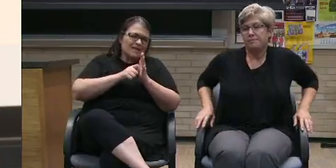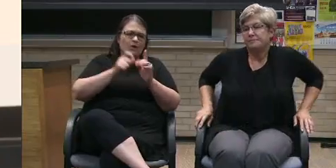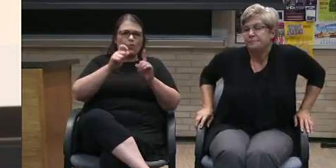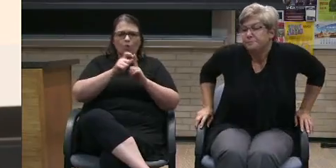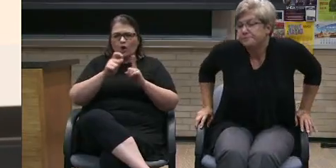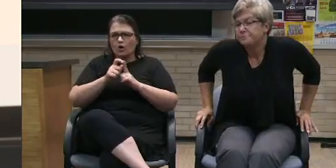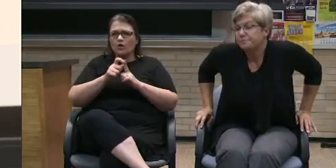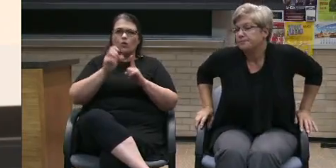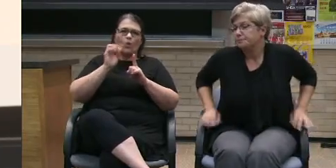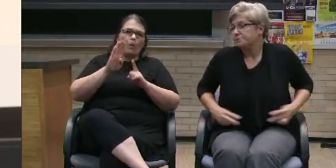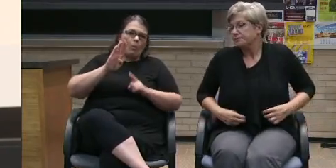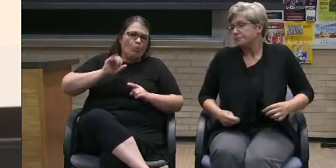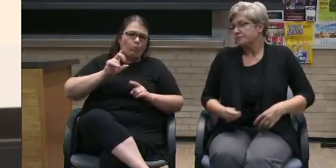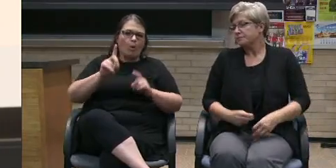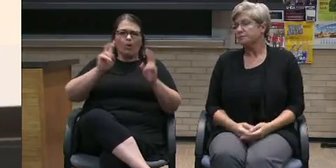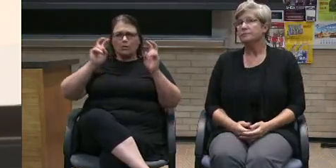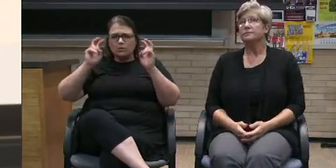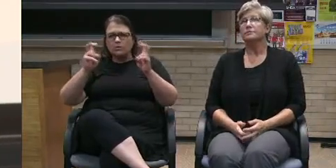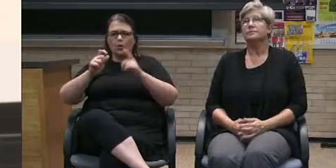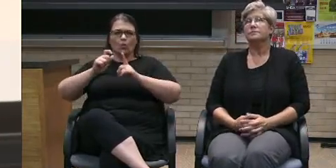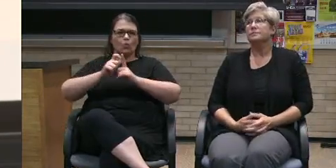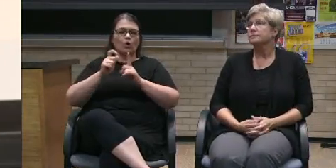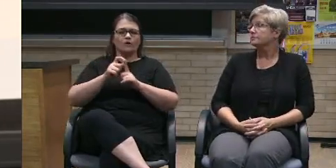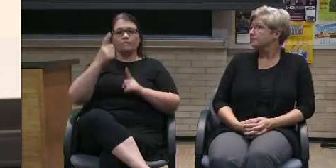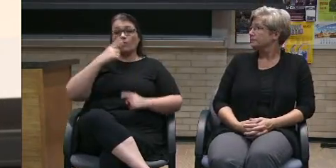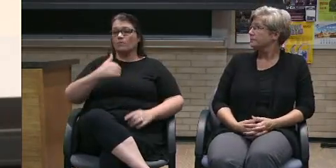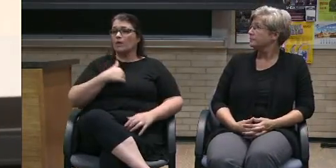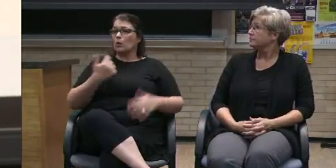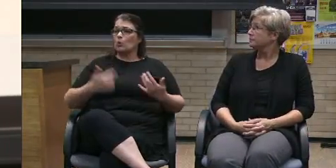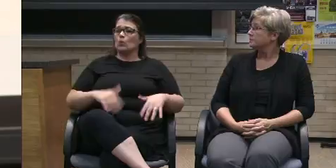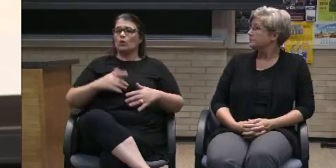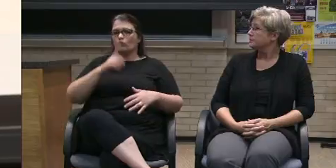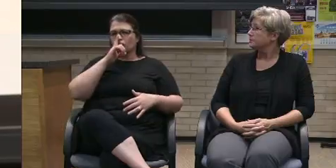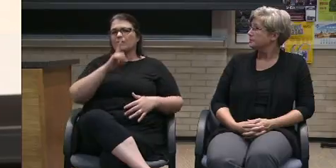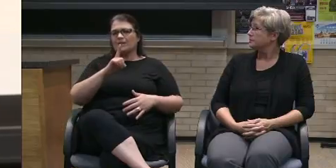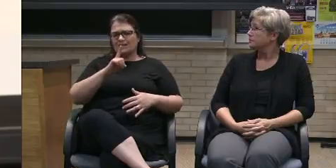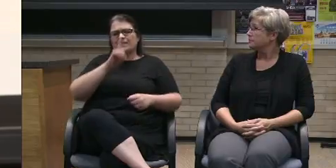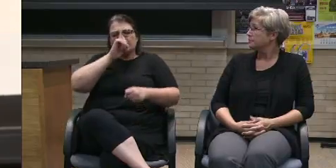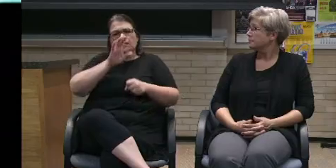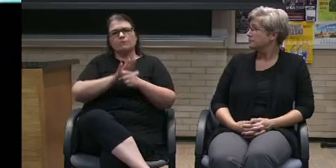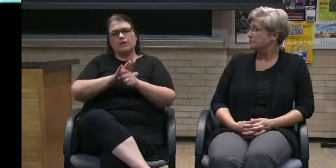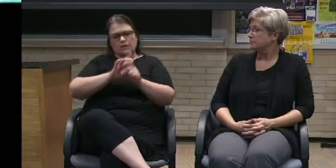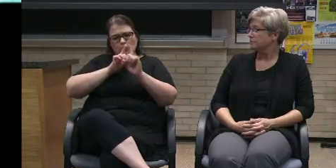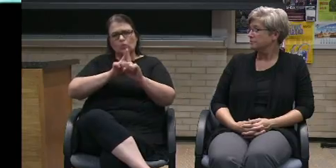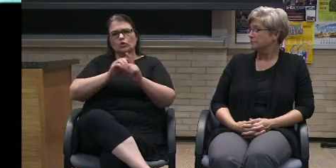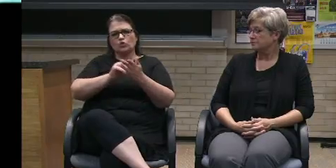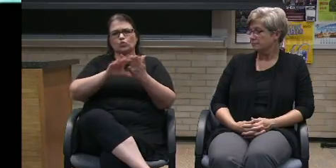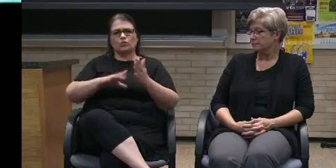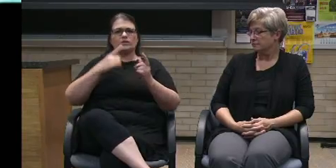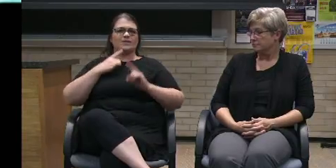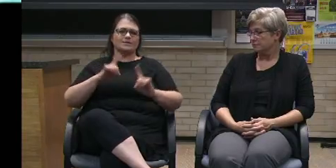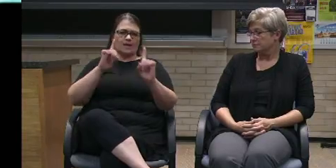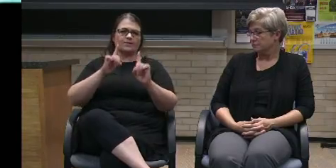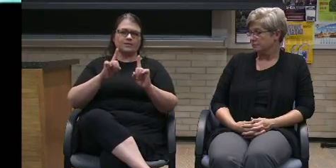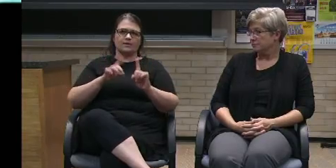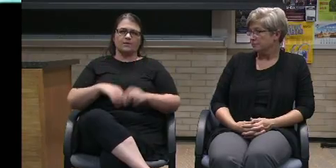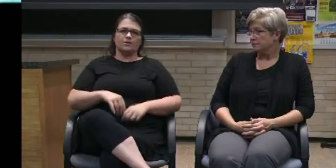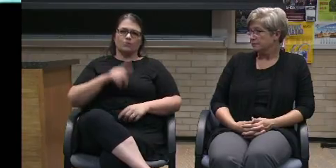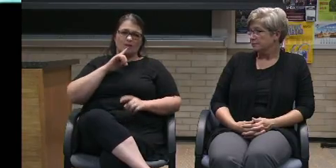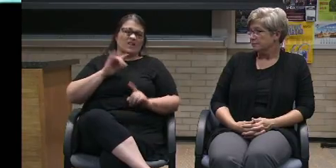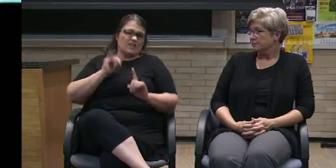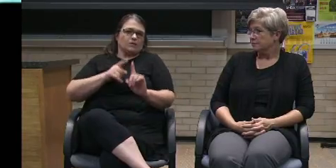italicize, or bold. And for me, really, it comes to committed to student success. So the other things are modifiers, but it really comes down